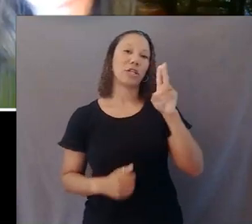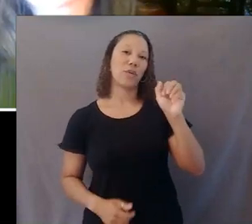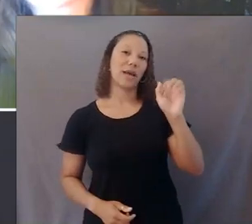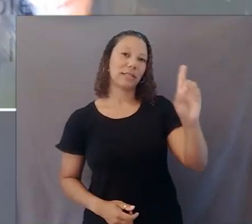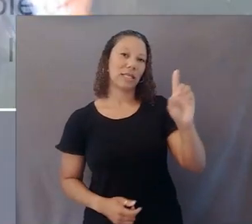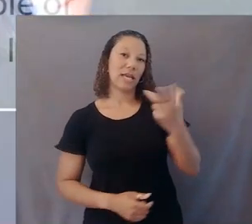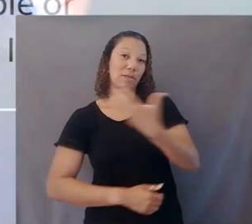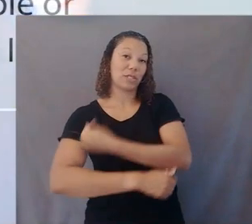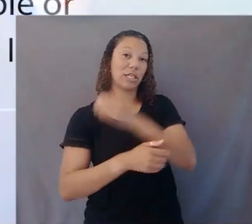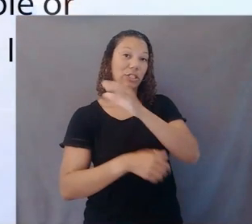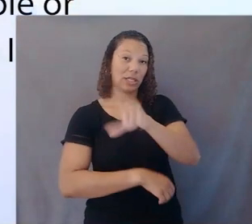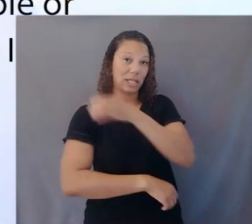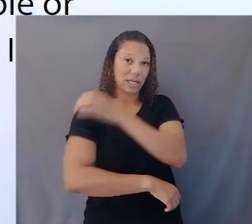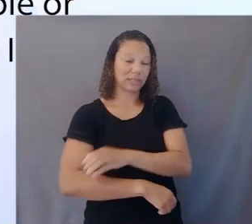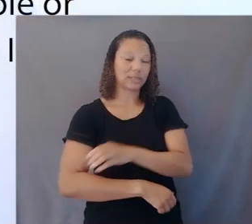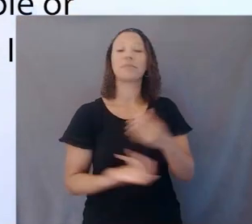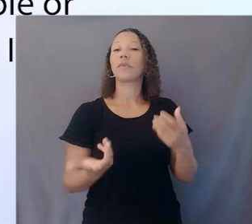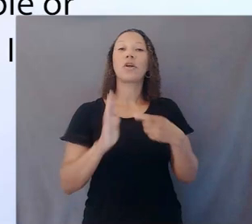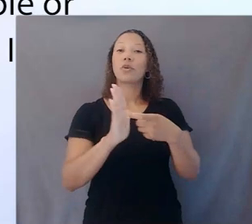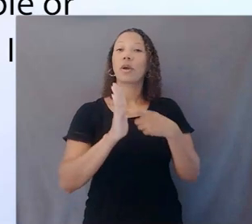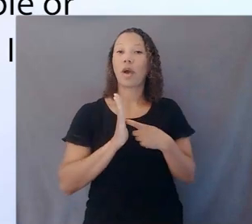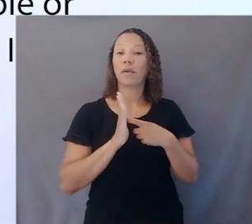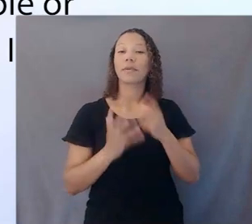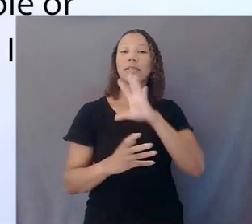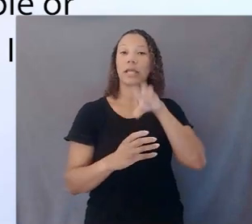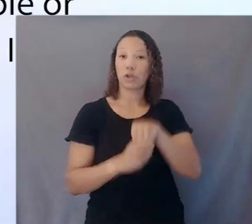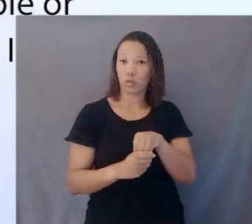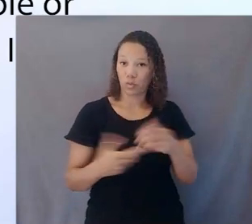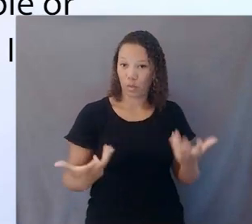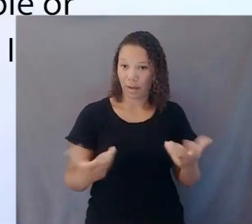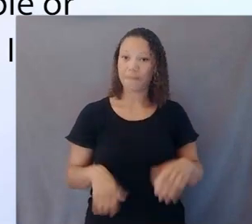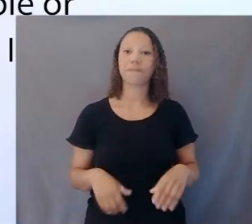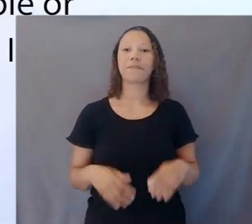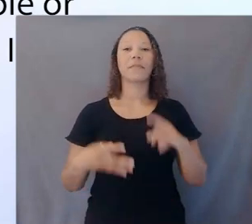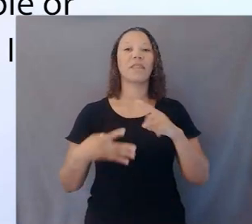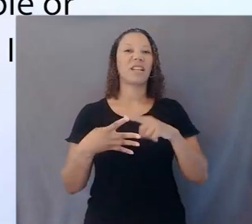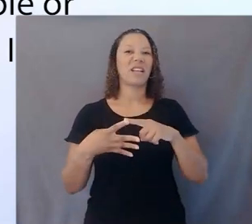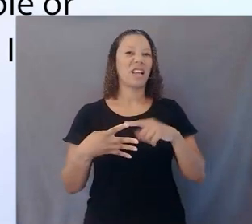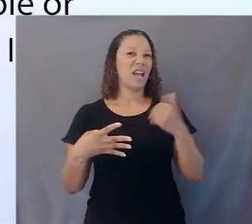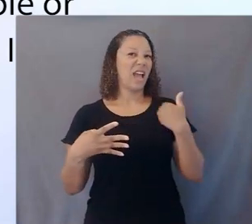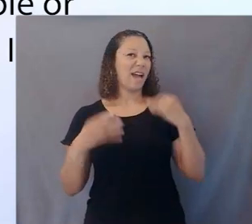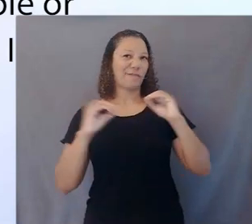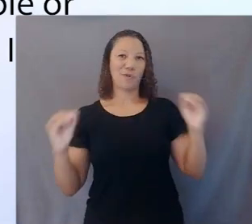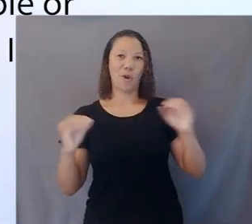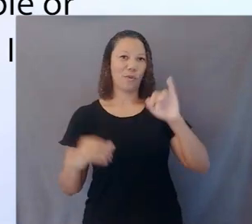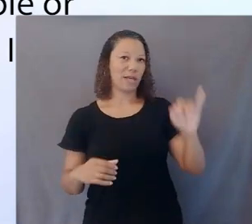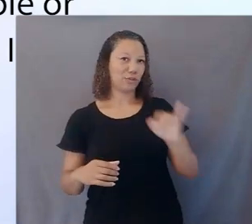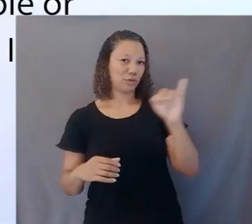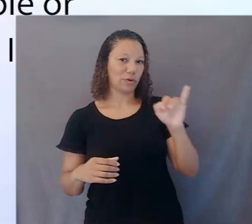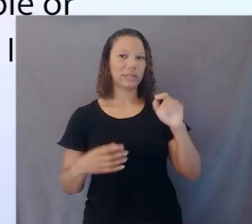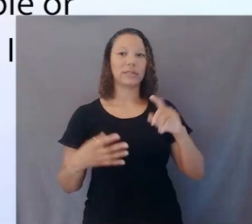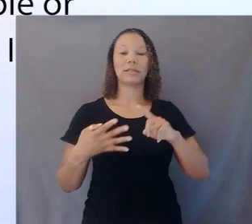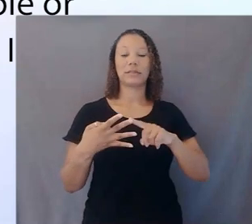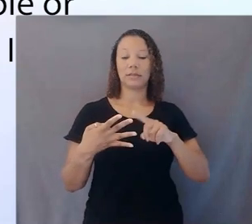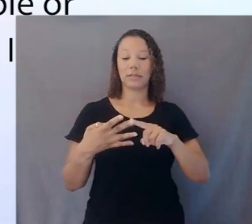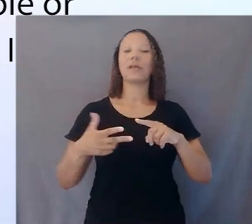which include the child is uninsured, the child has Medi-Cal or may be eligible